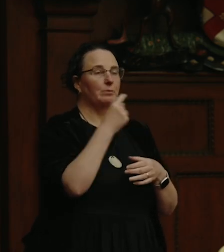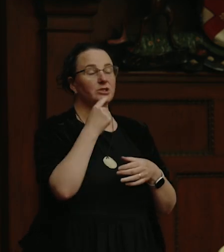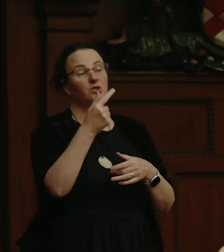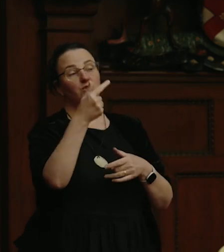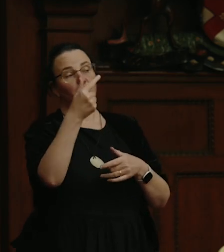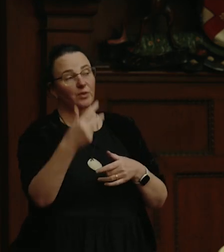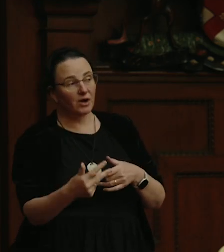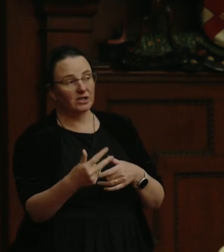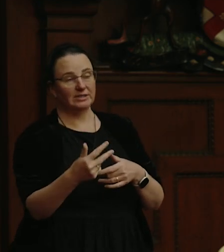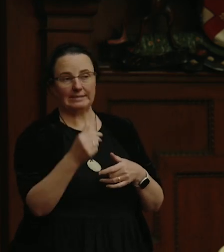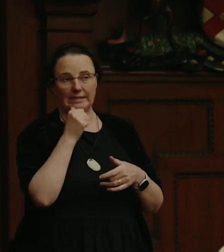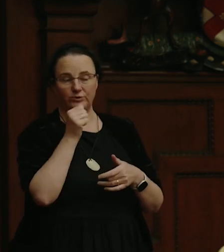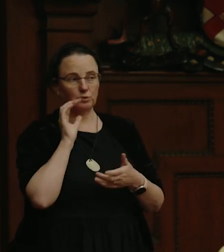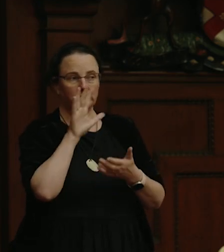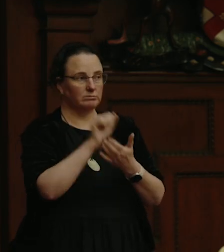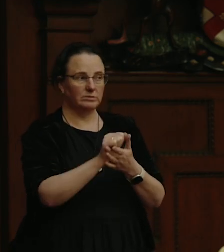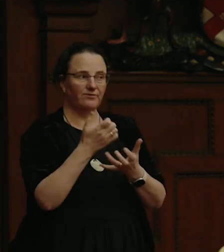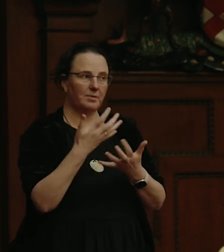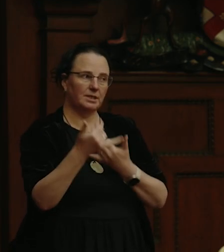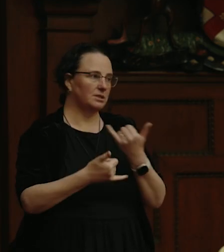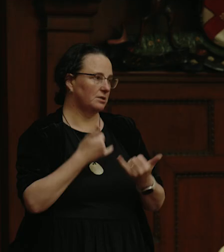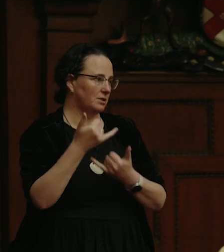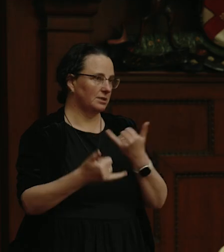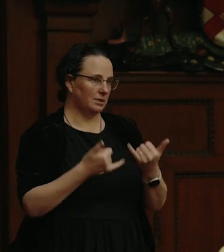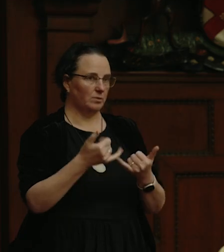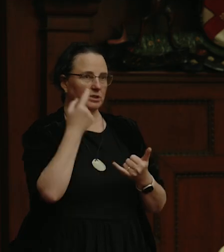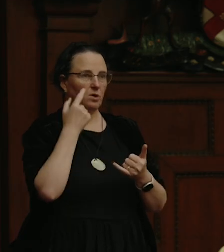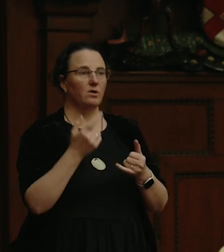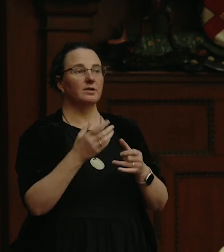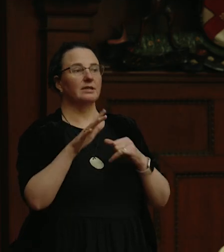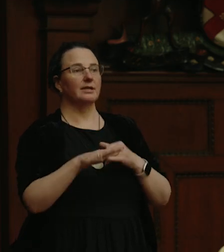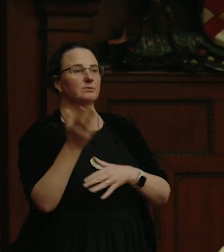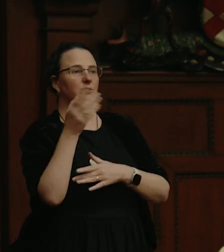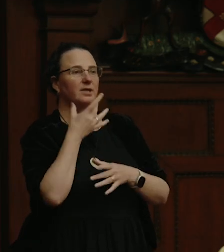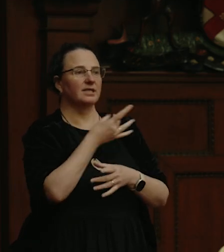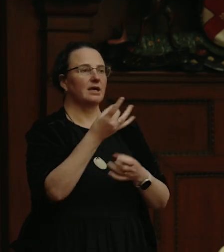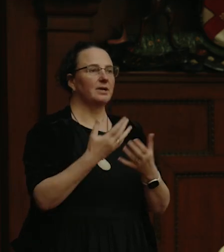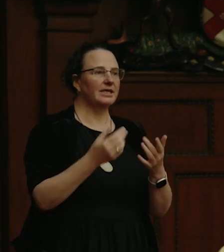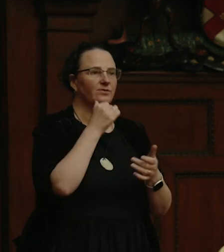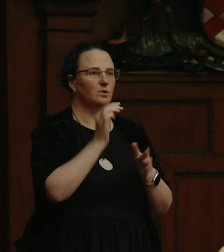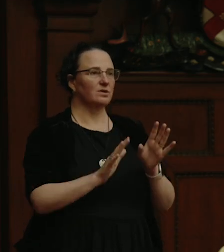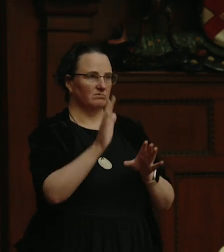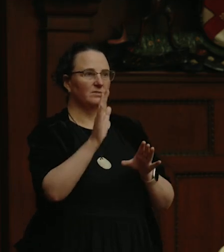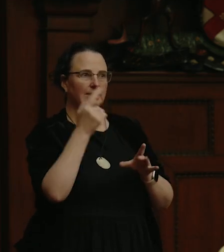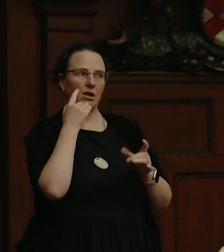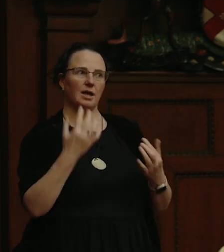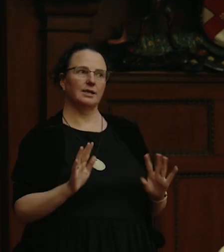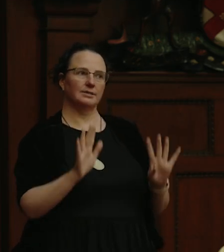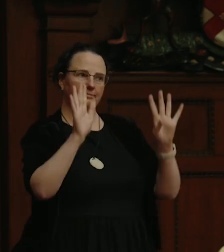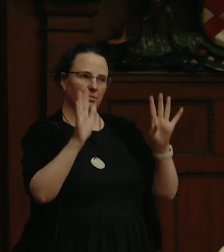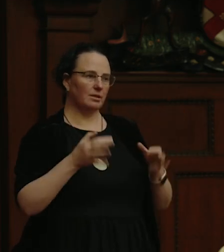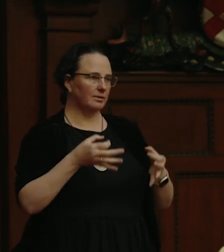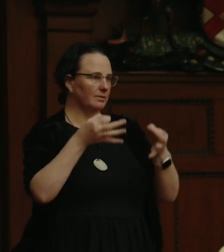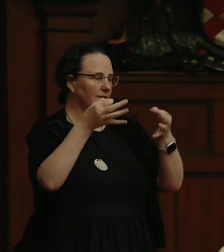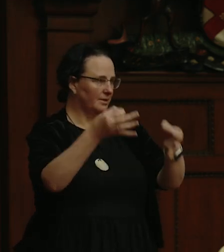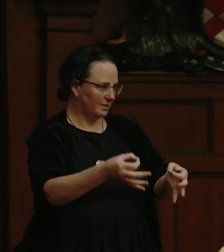years. And I think that very much aligns with what we had our show of hands in the last presentation. And when the diagnosis